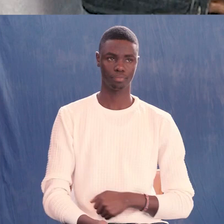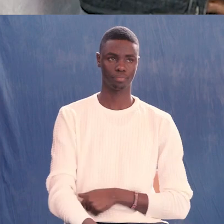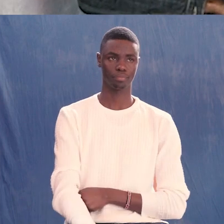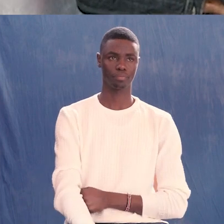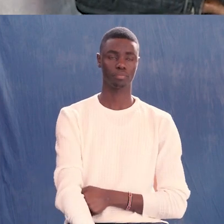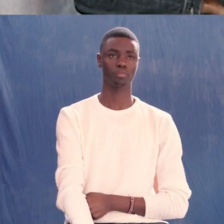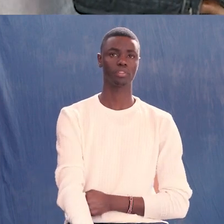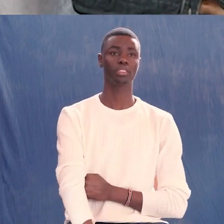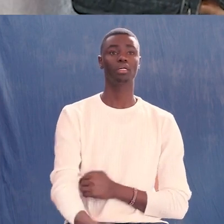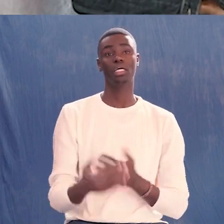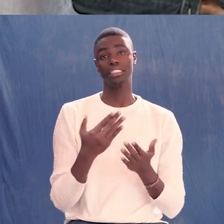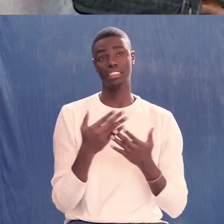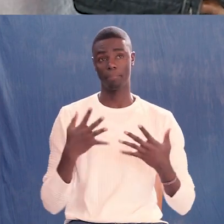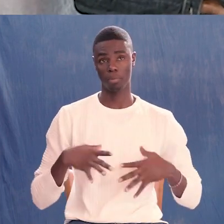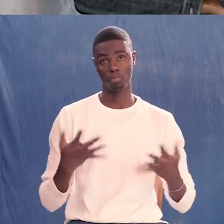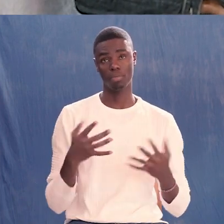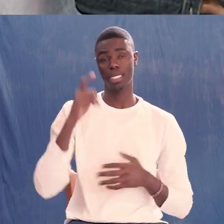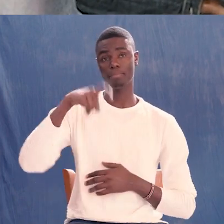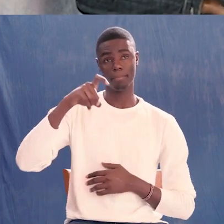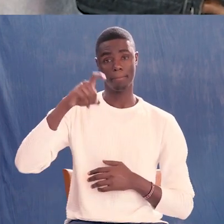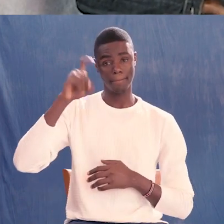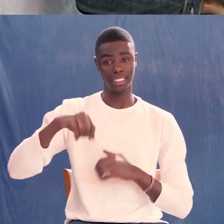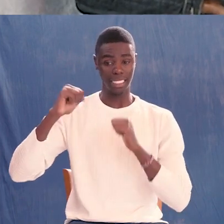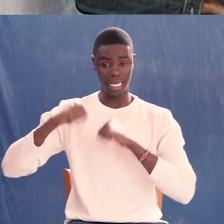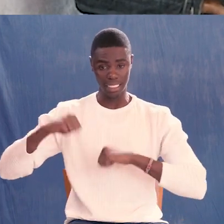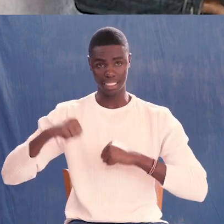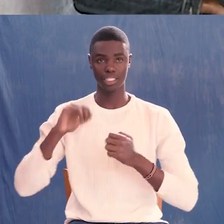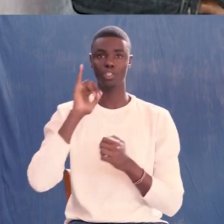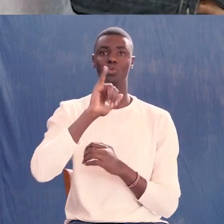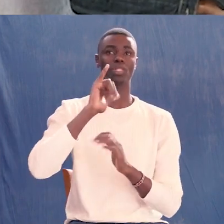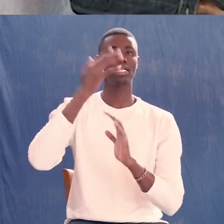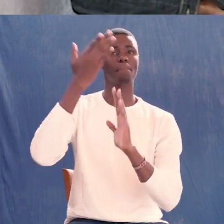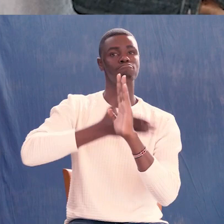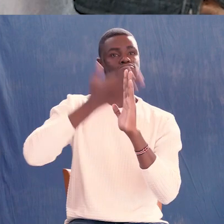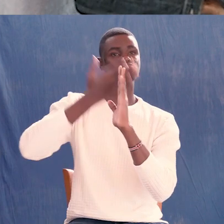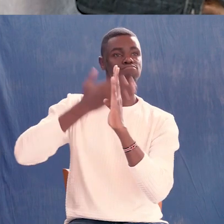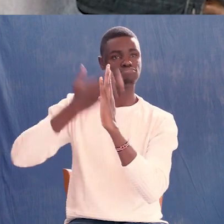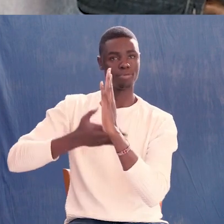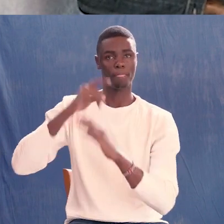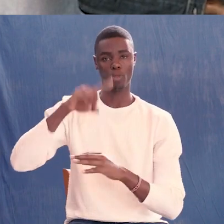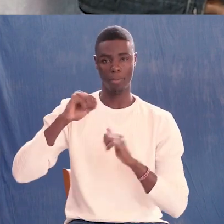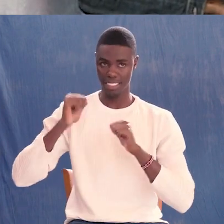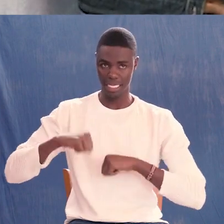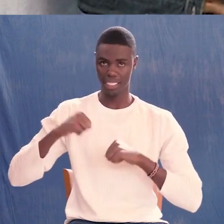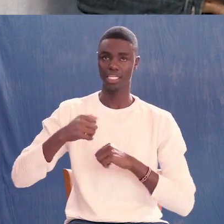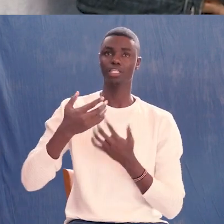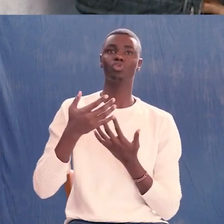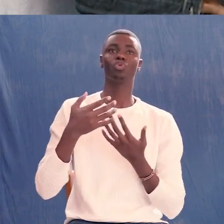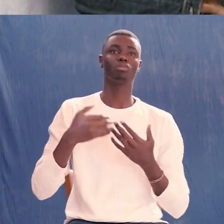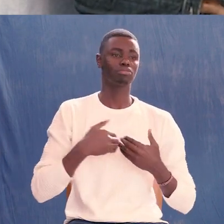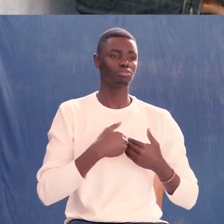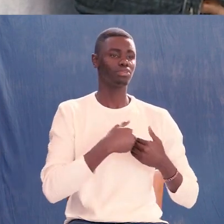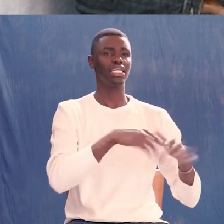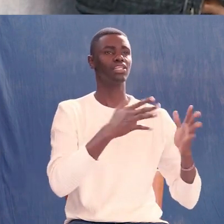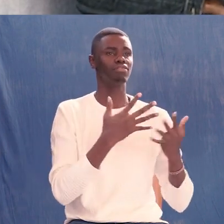And for some of you, you need to agree to his pruning. You need to agree to let go of some things.